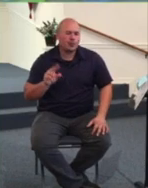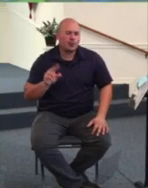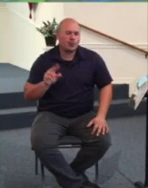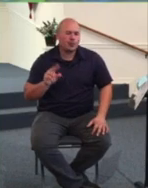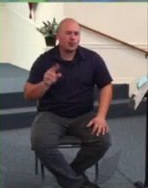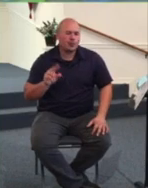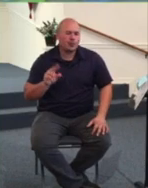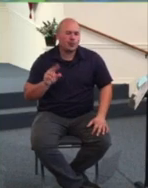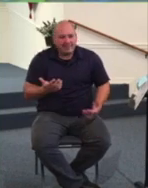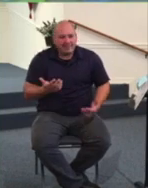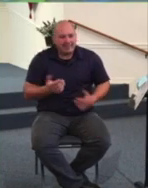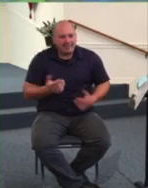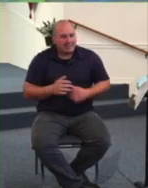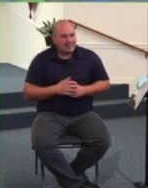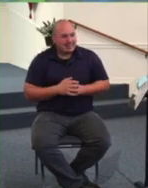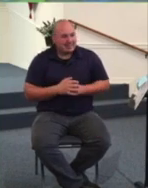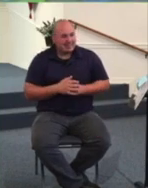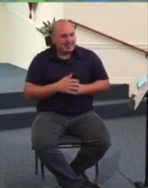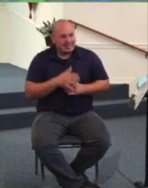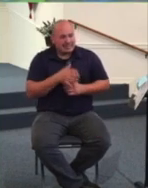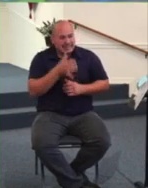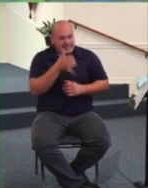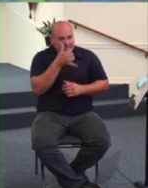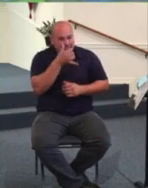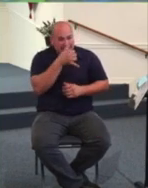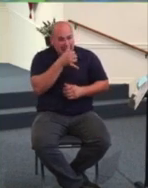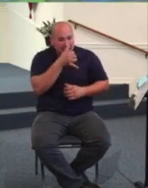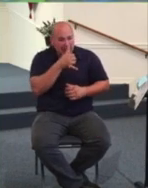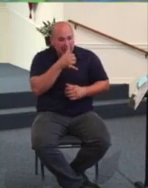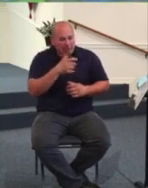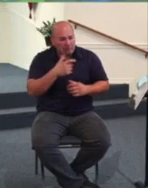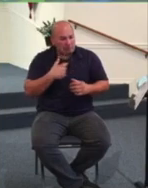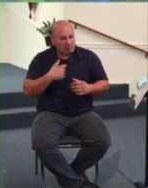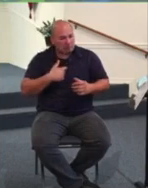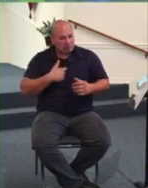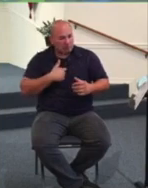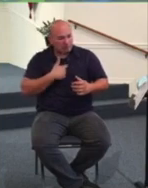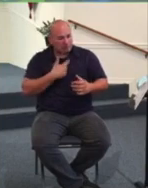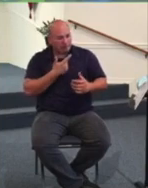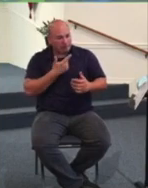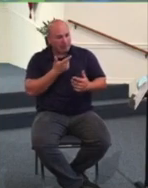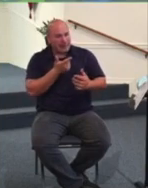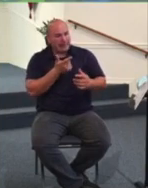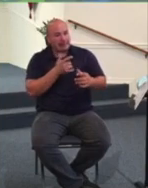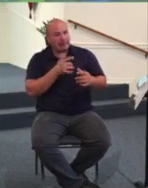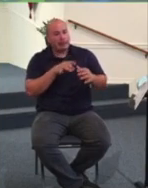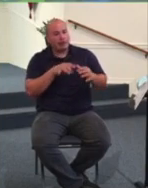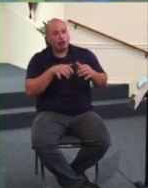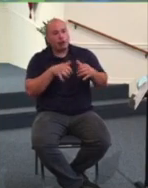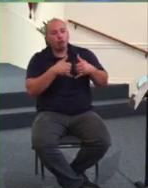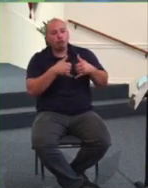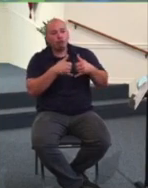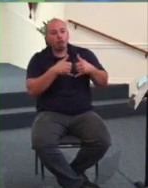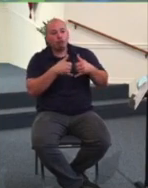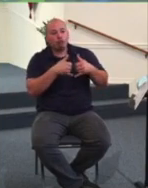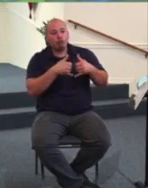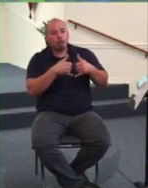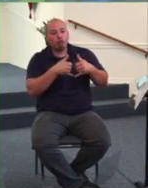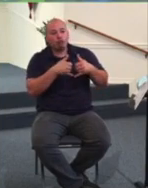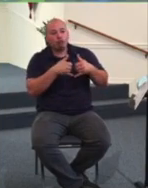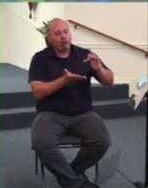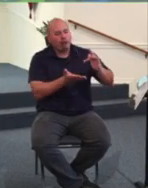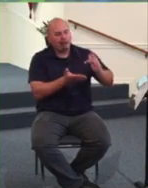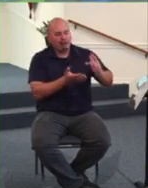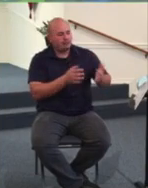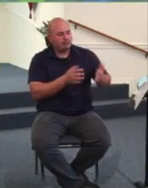because it seems to reward bad behavior. But Jesus says, and this is where these commands stab deep into our